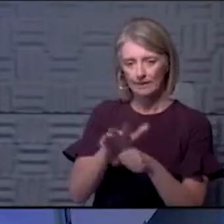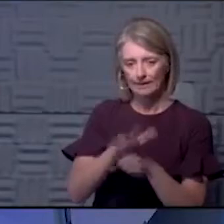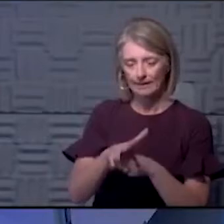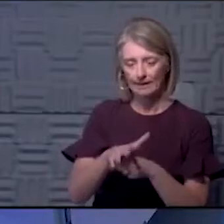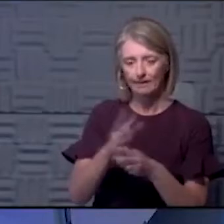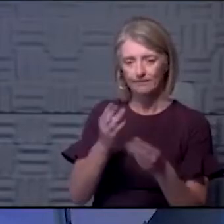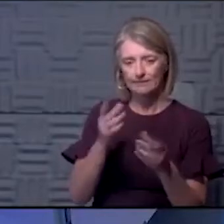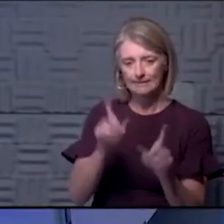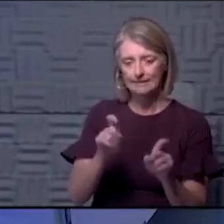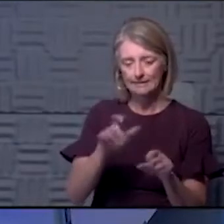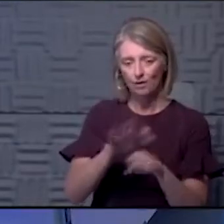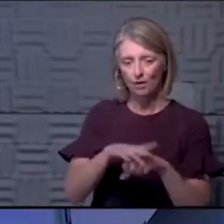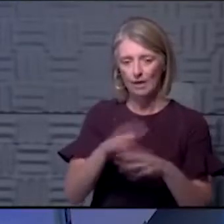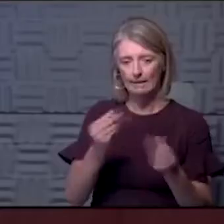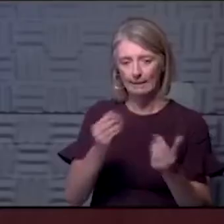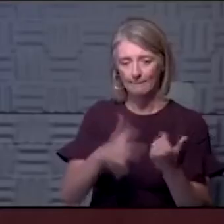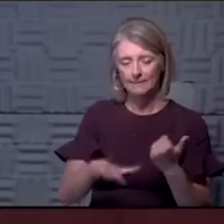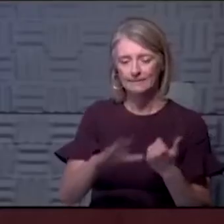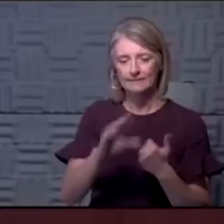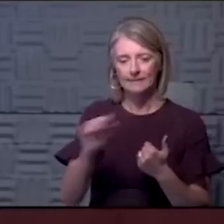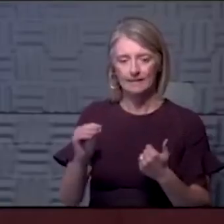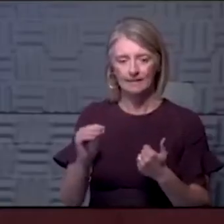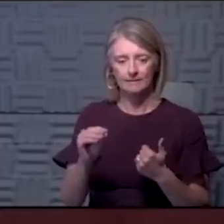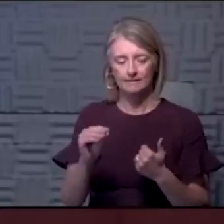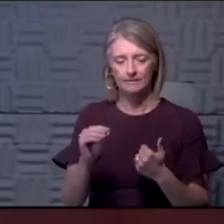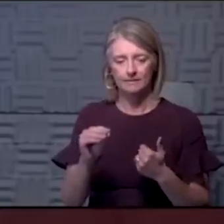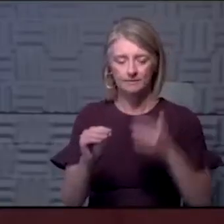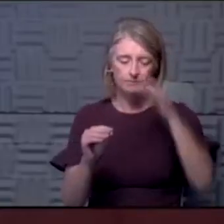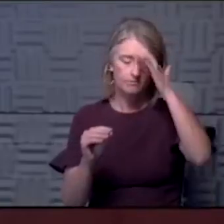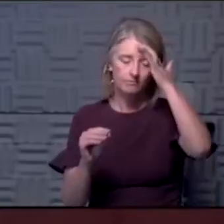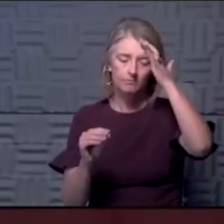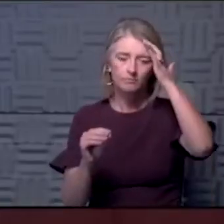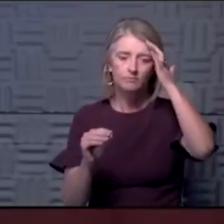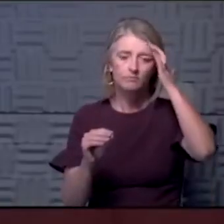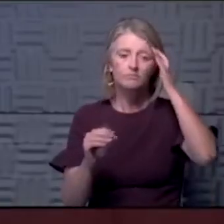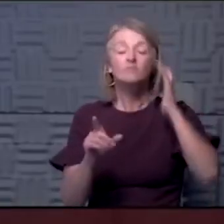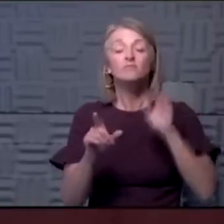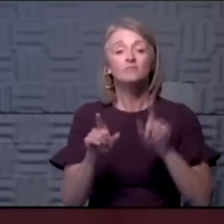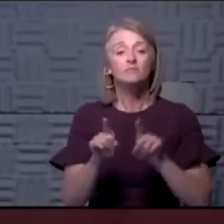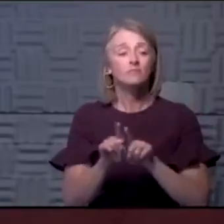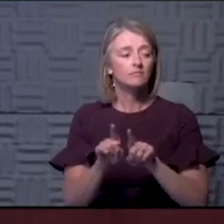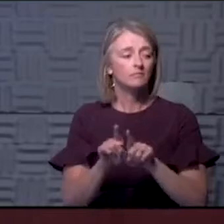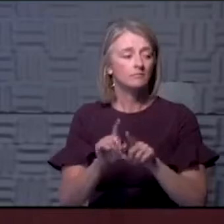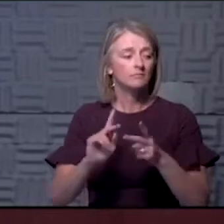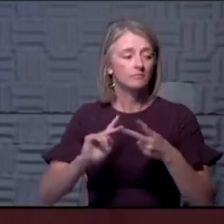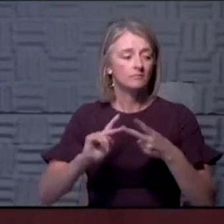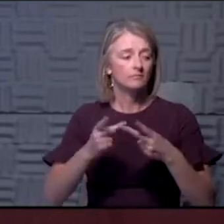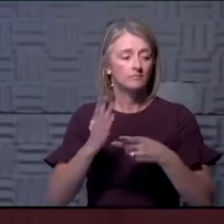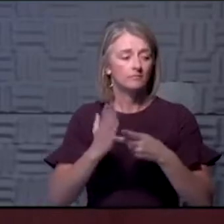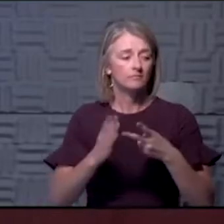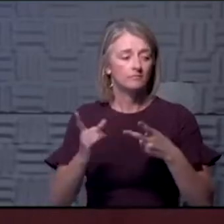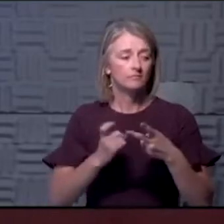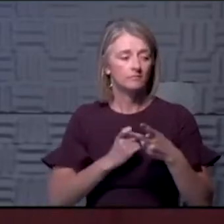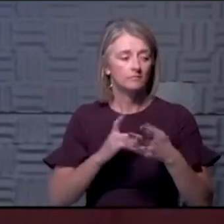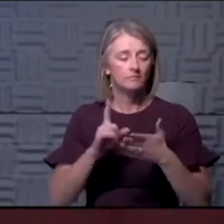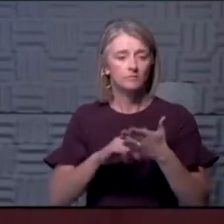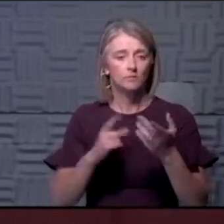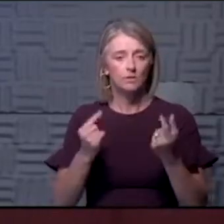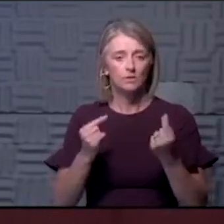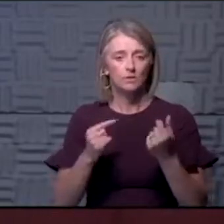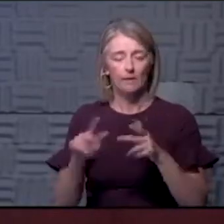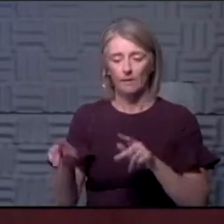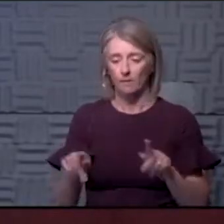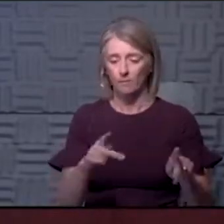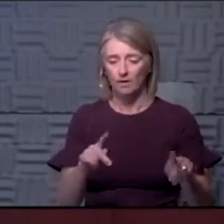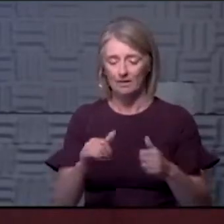on campus? How would you know? And she's also, her second part of the question is, what are you doing about the